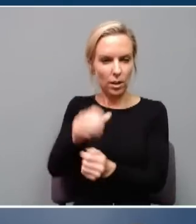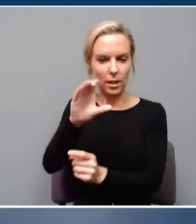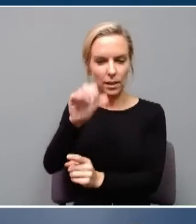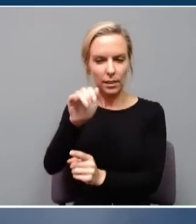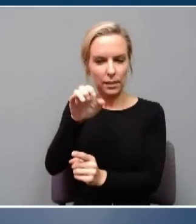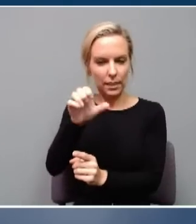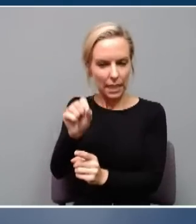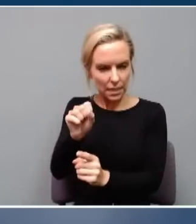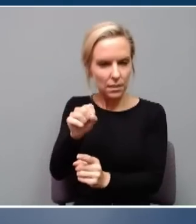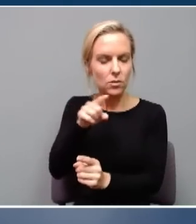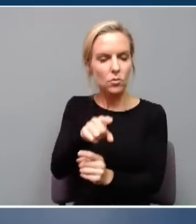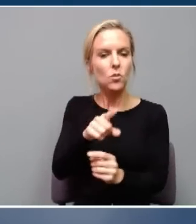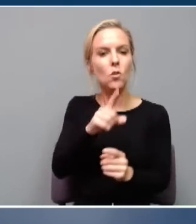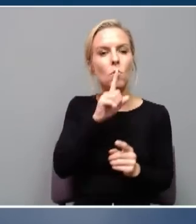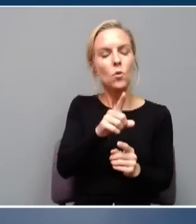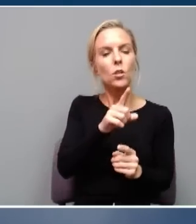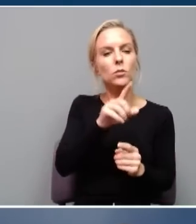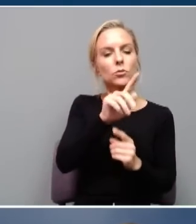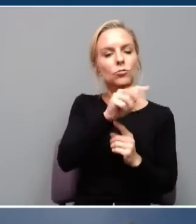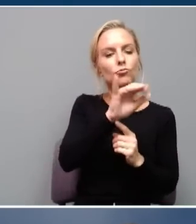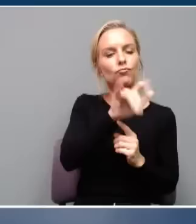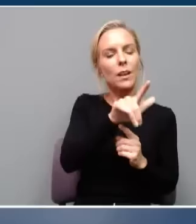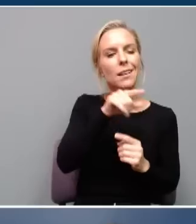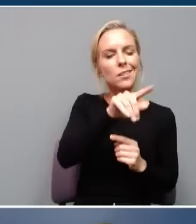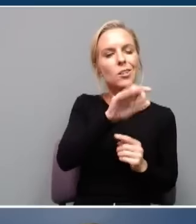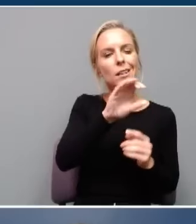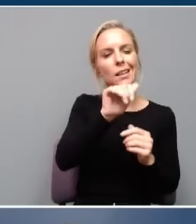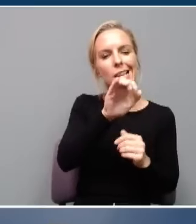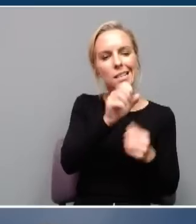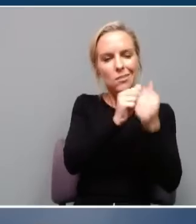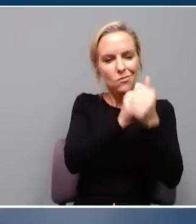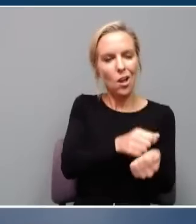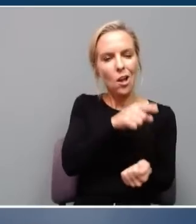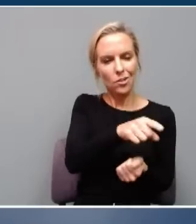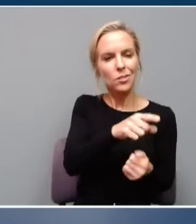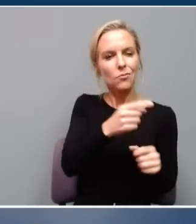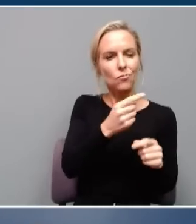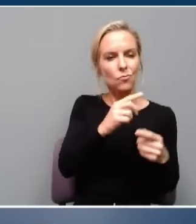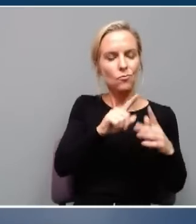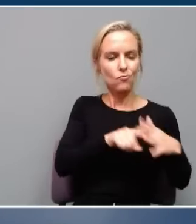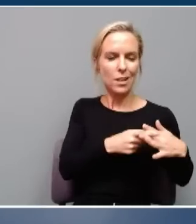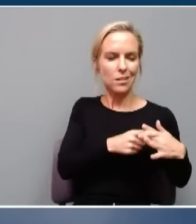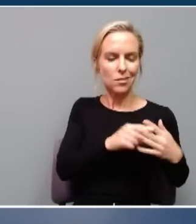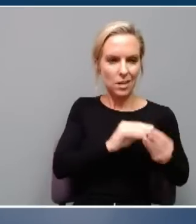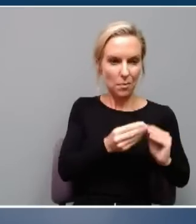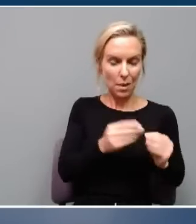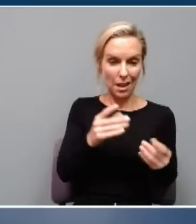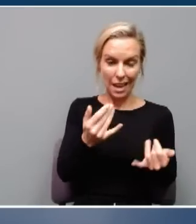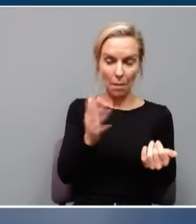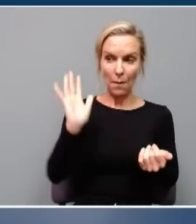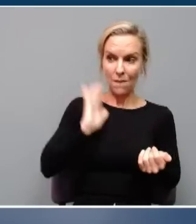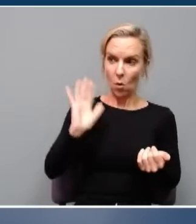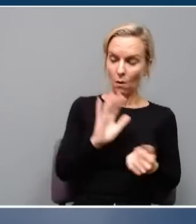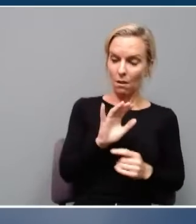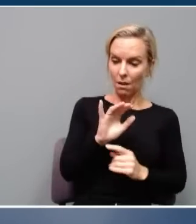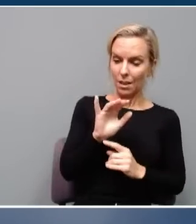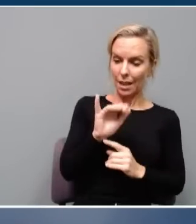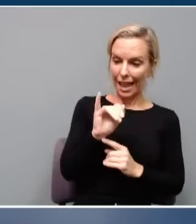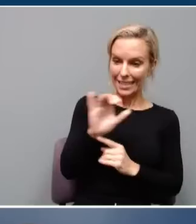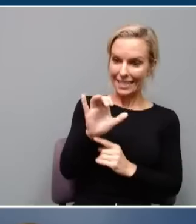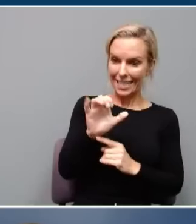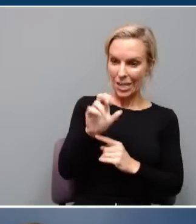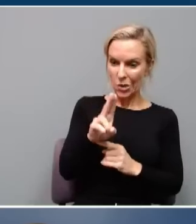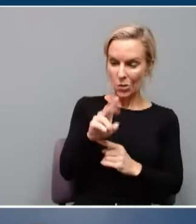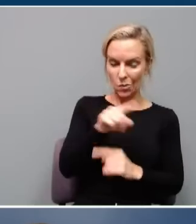the original ICU numbers. But we have more people on ventilators now than we ever imagined were possible. A